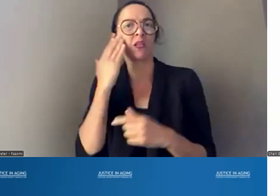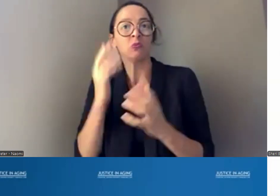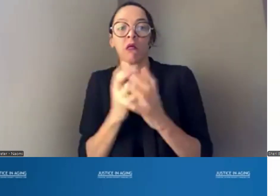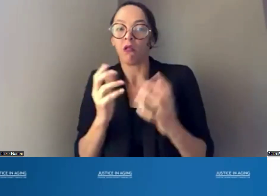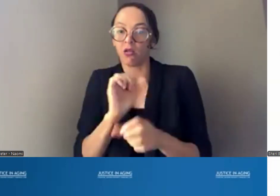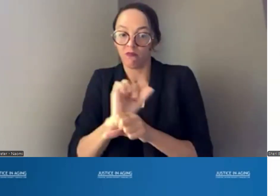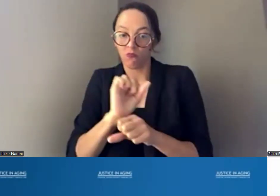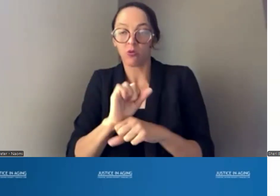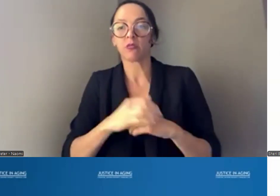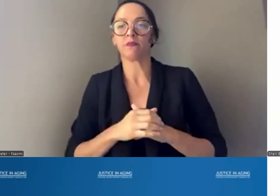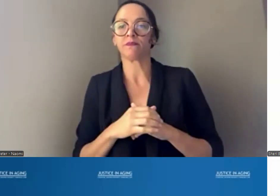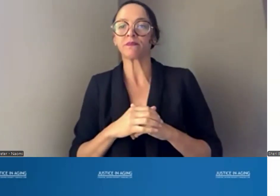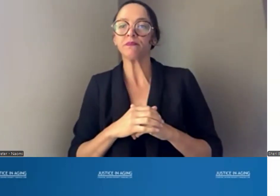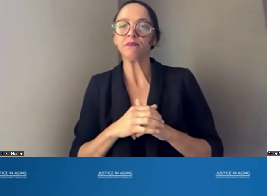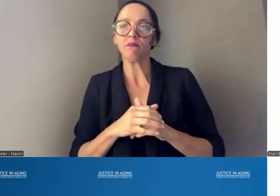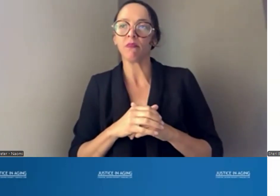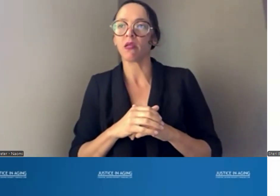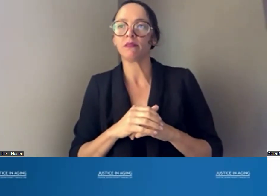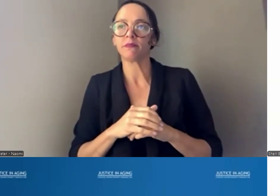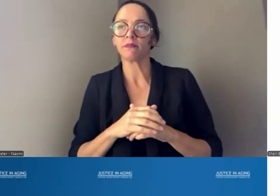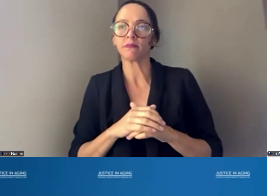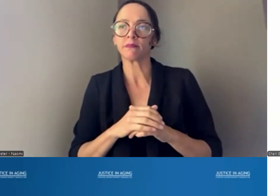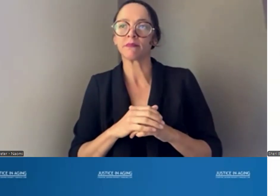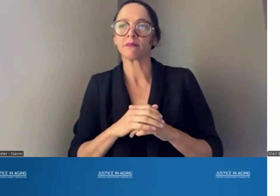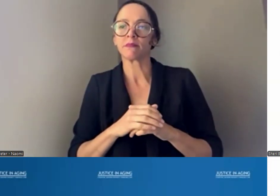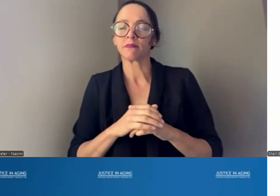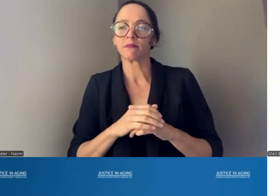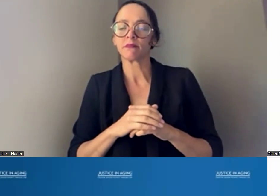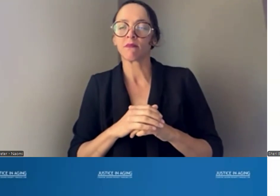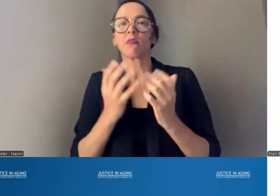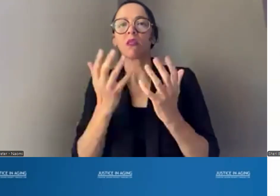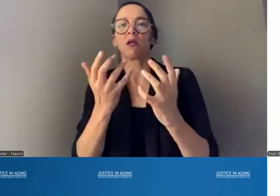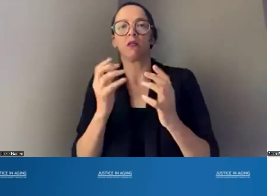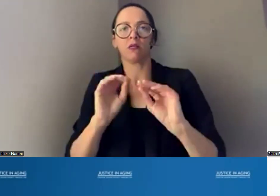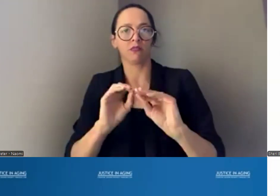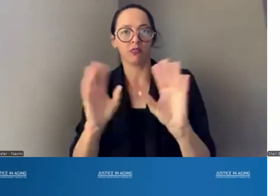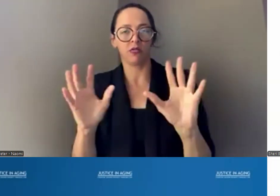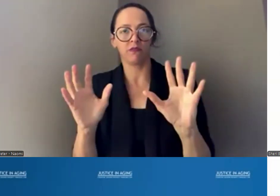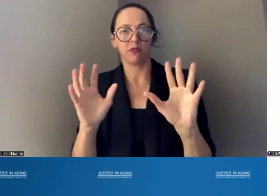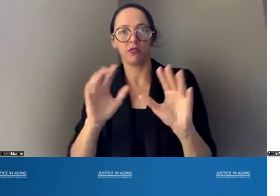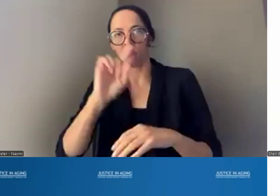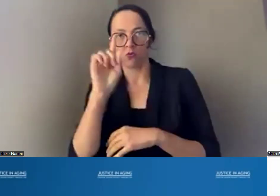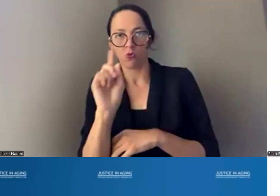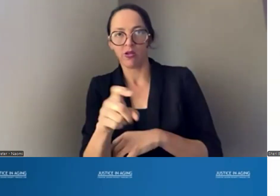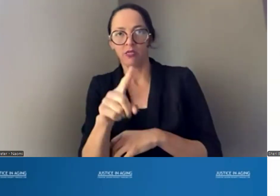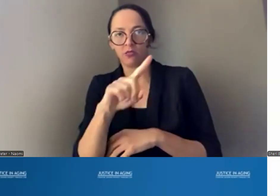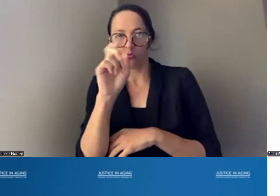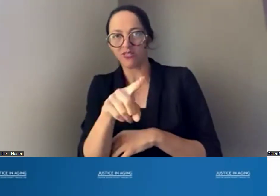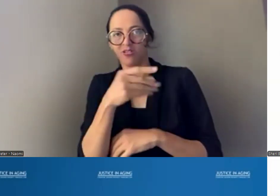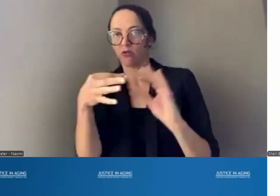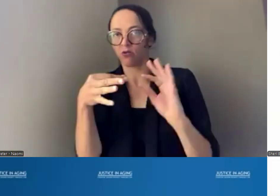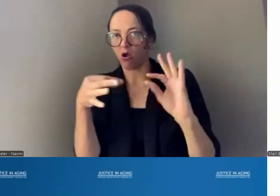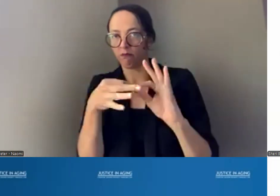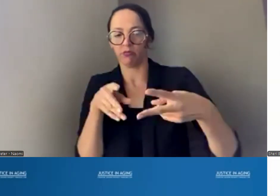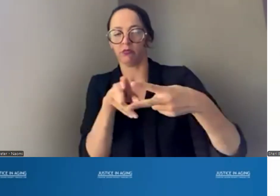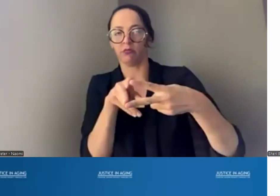I want a clarifying question and then a comment. The clarifying question is, are those in